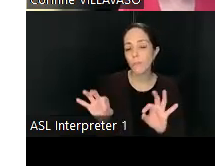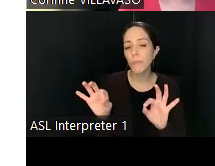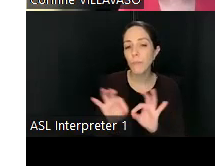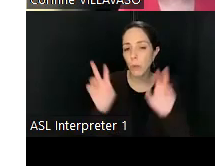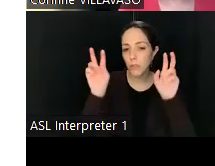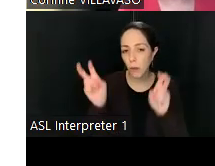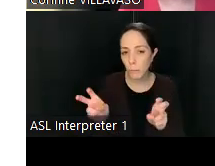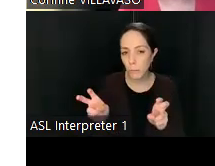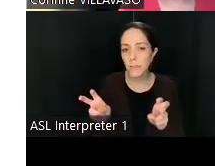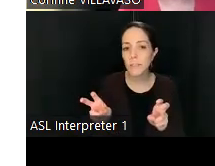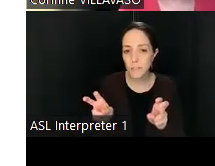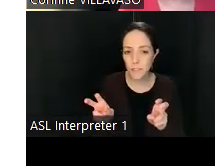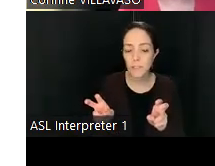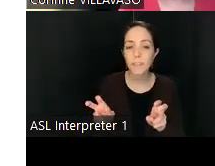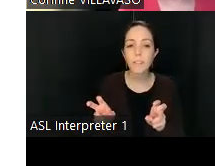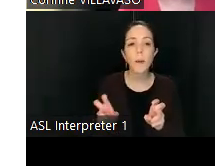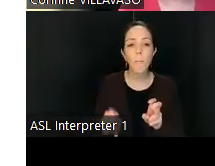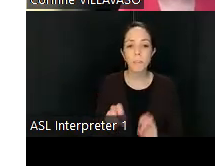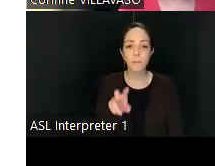members, the quorum shall be 2/3.